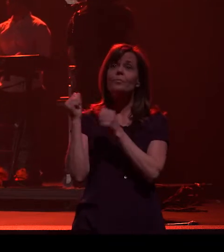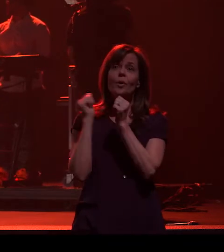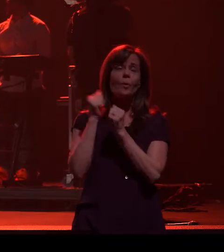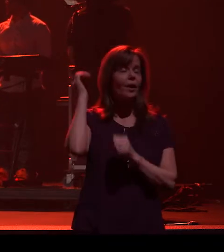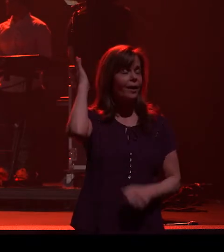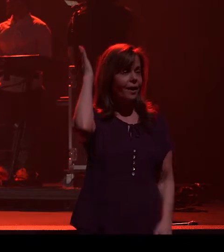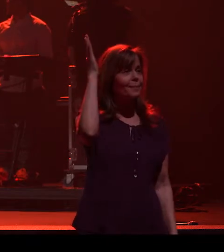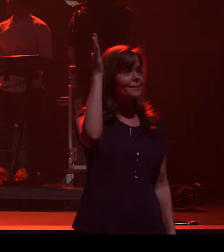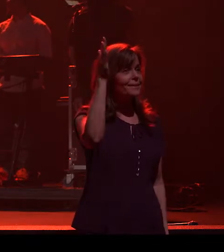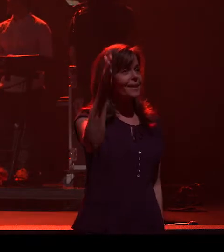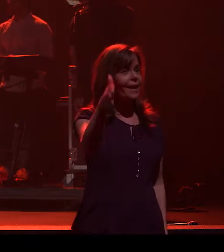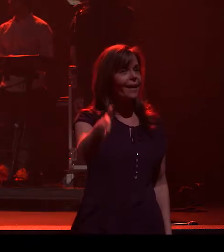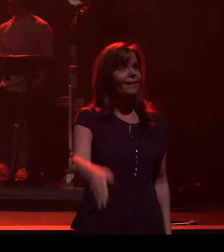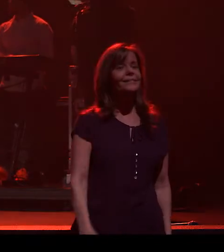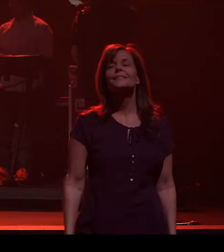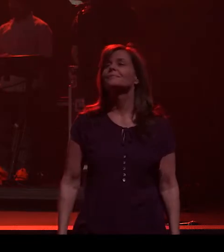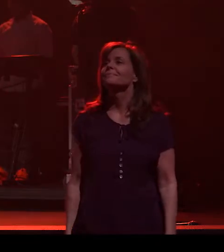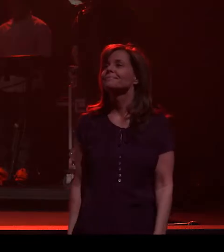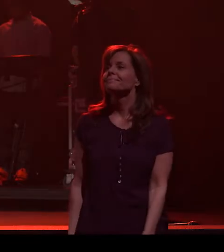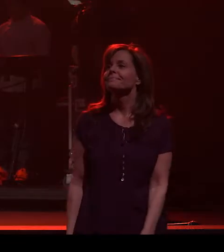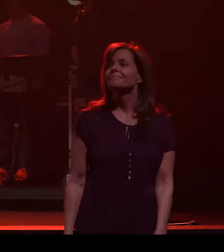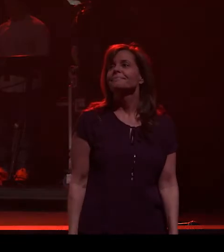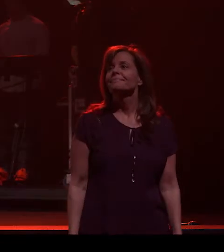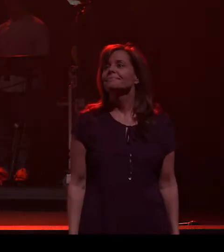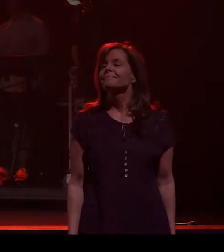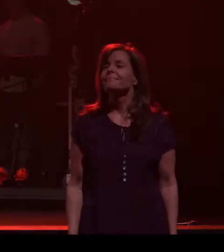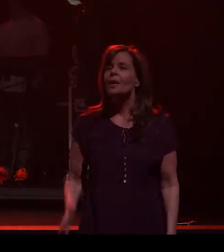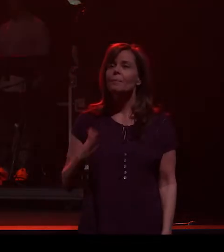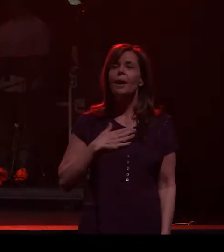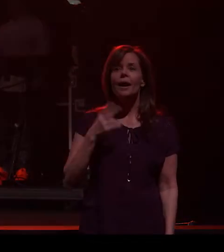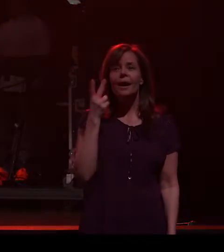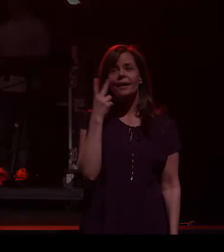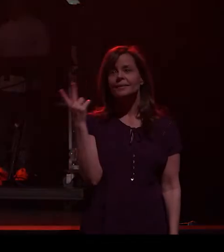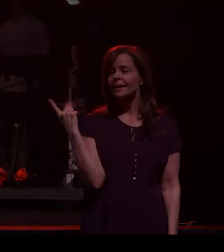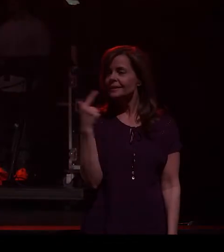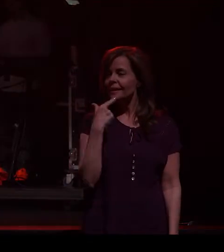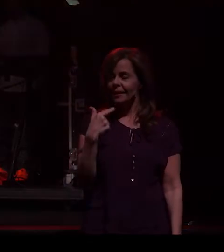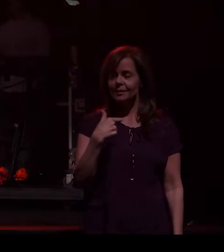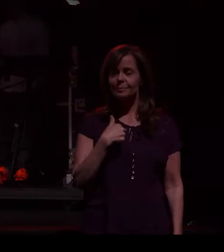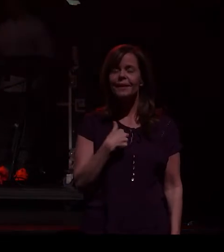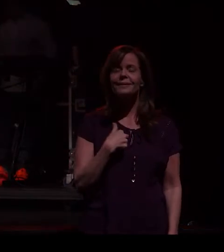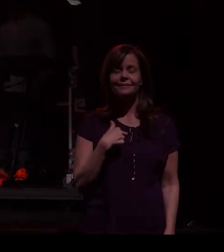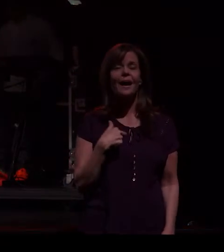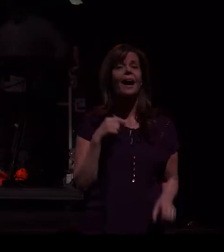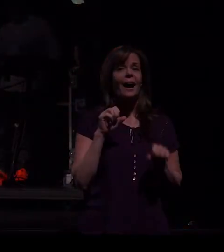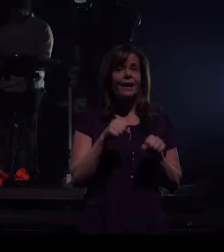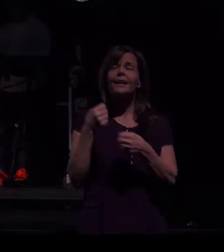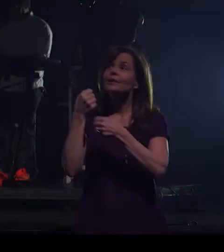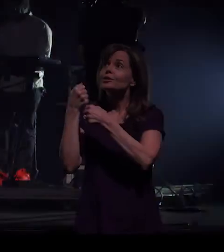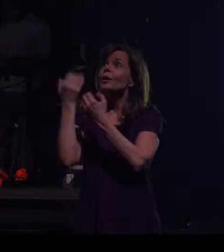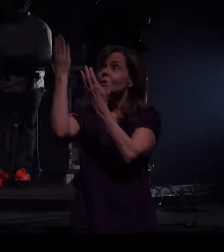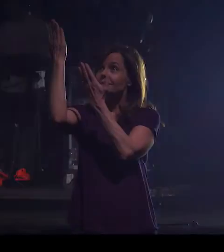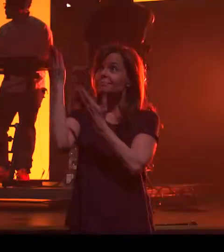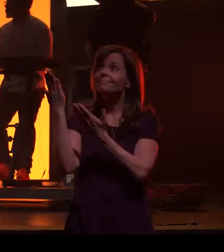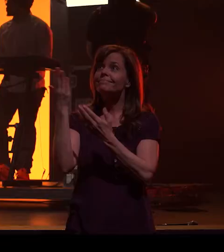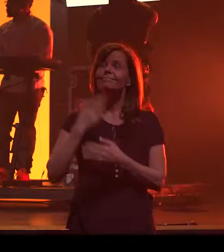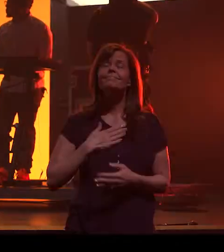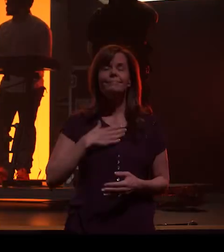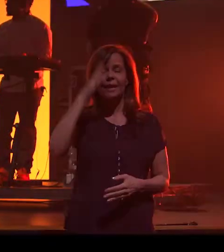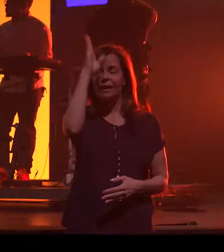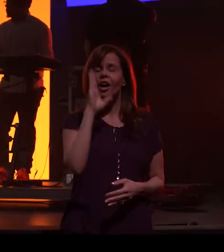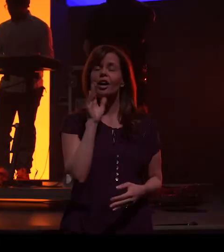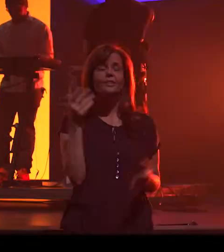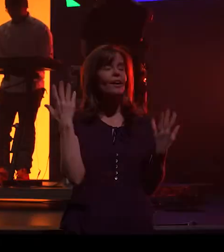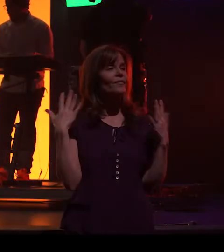trust him with what comes next, 'cause my hindsight says I can count on this. My God